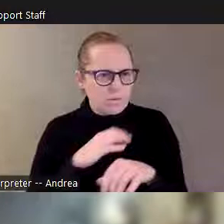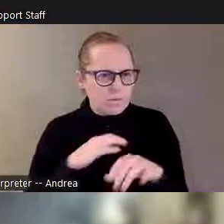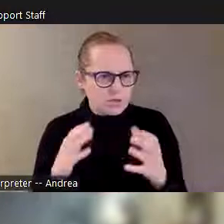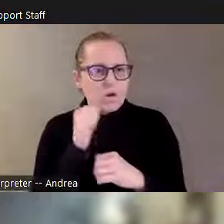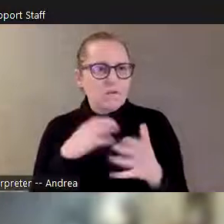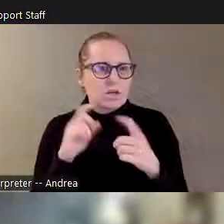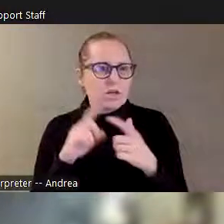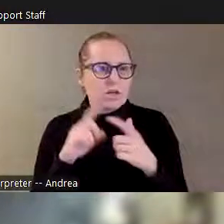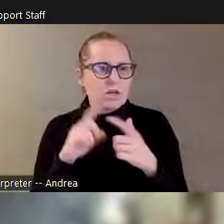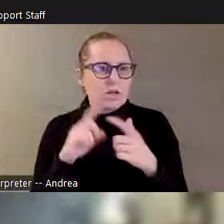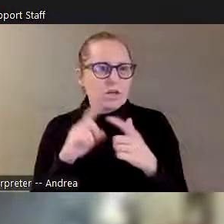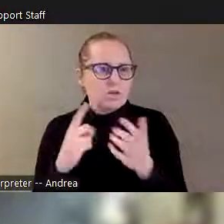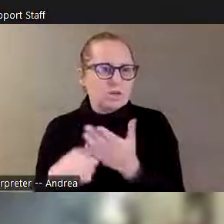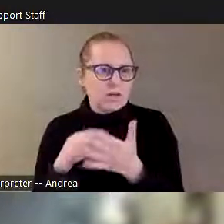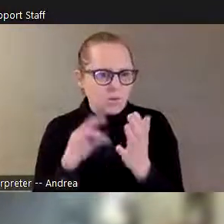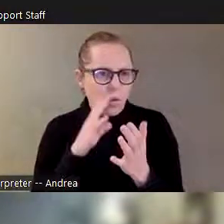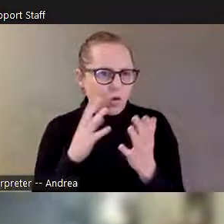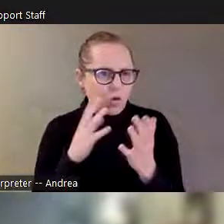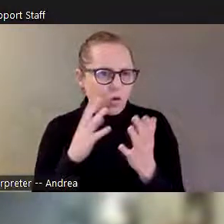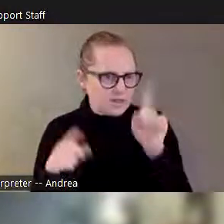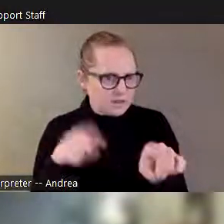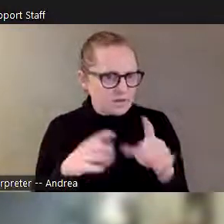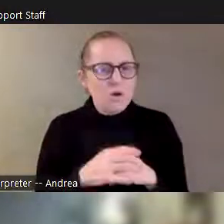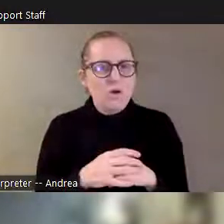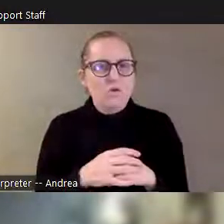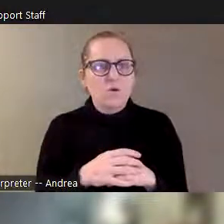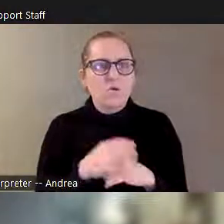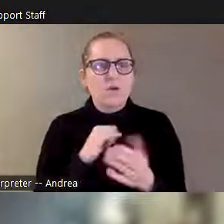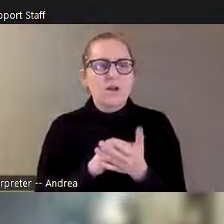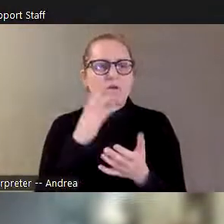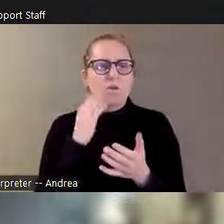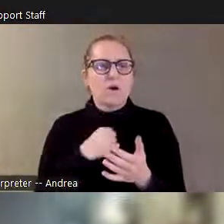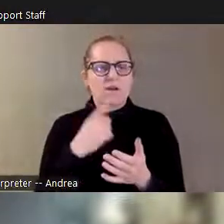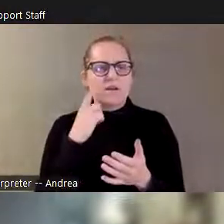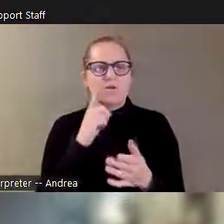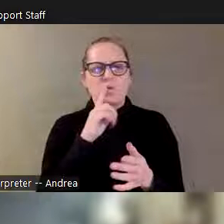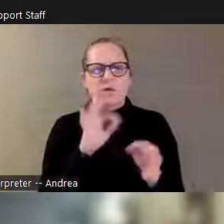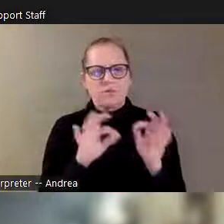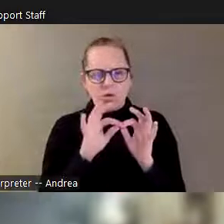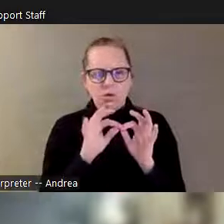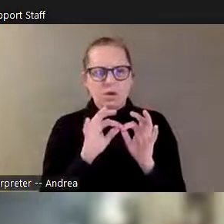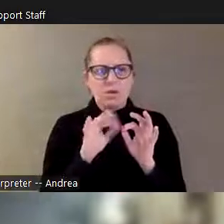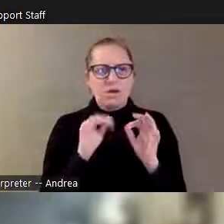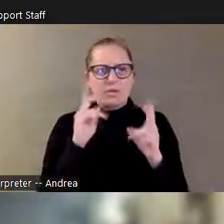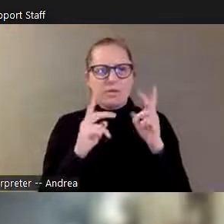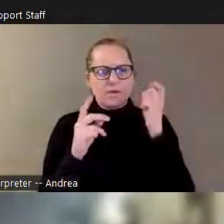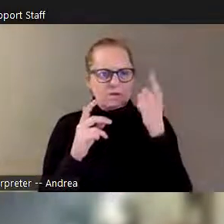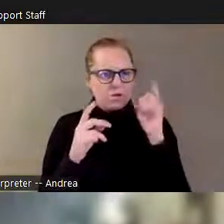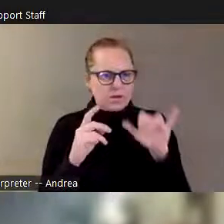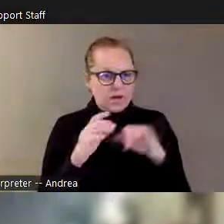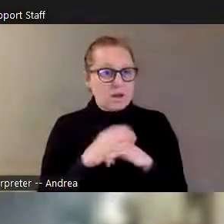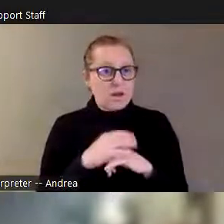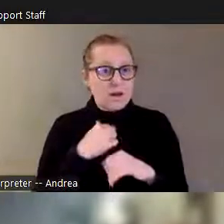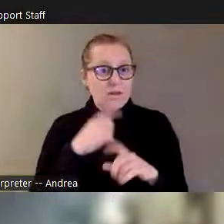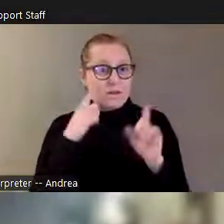or come to consensus on them yet. So that's why I think it's really important that people understand. And the point that was just